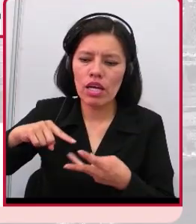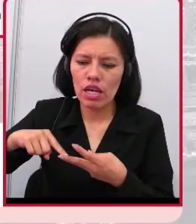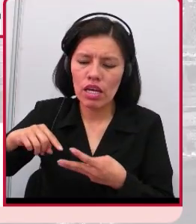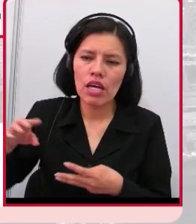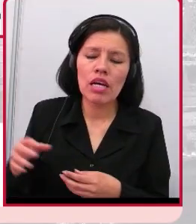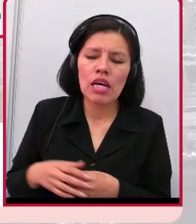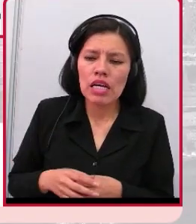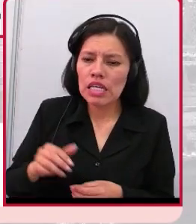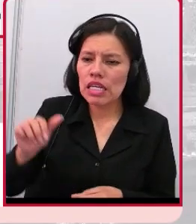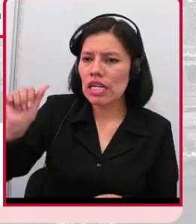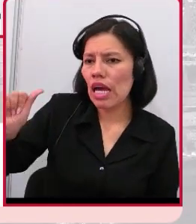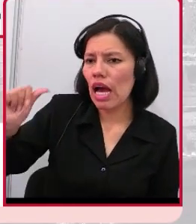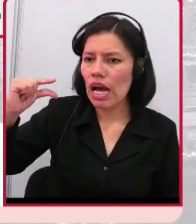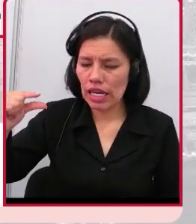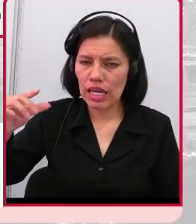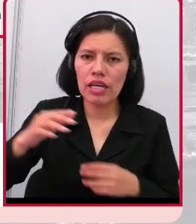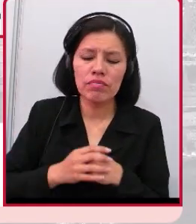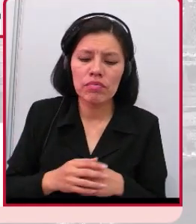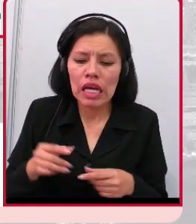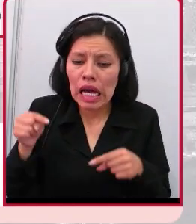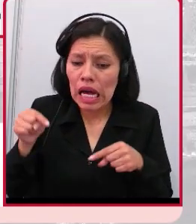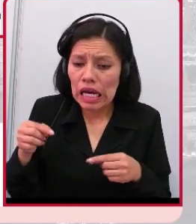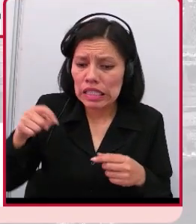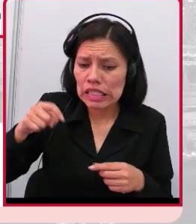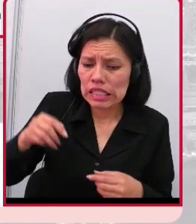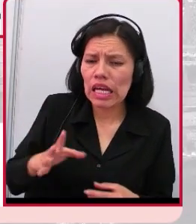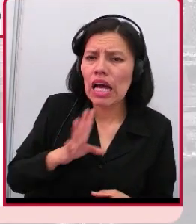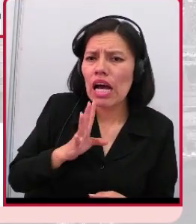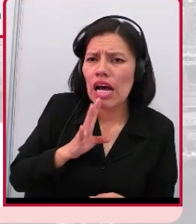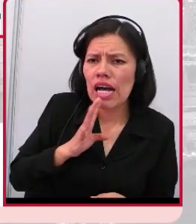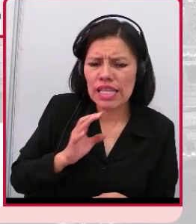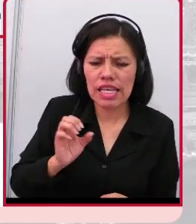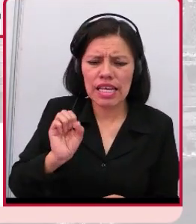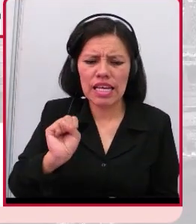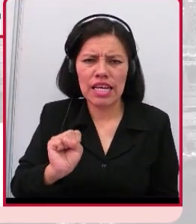talk about the deposit. We have a polymetallic skarn.